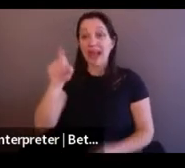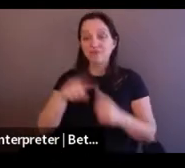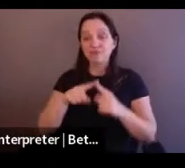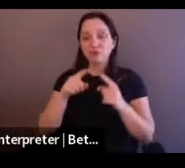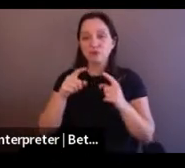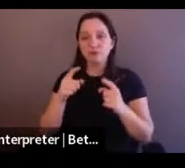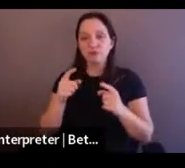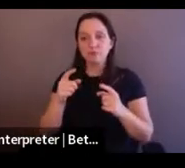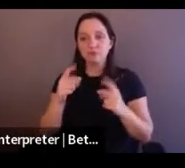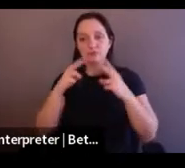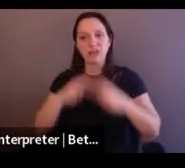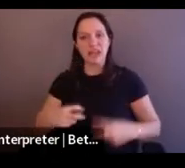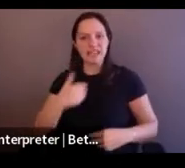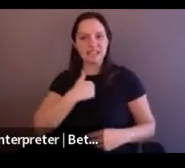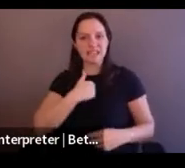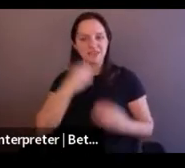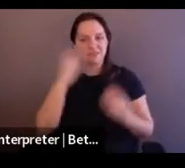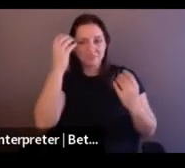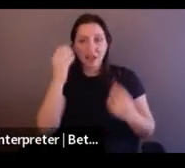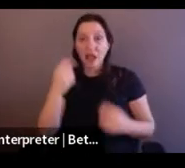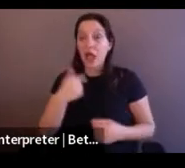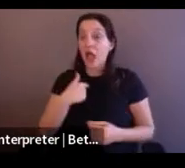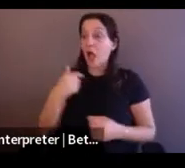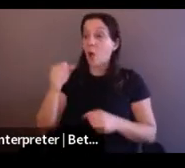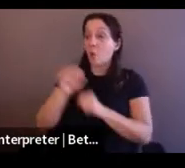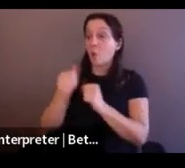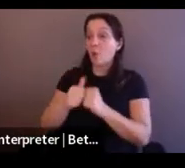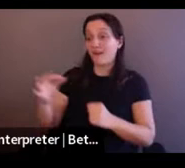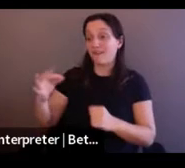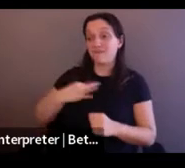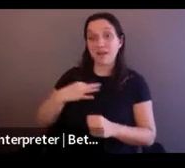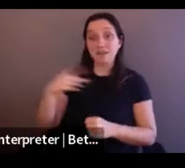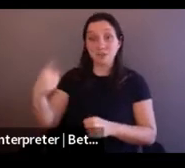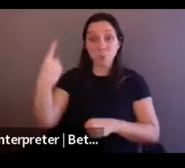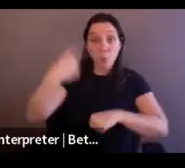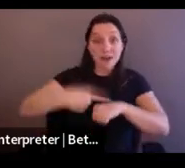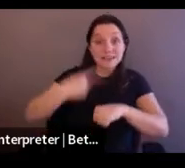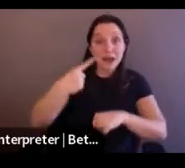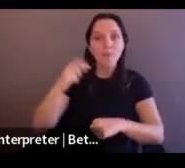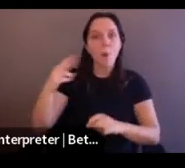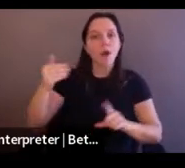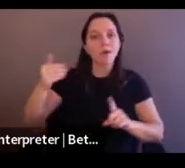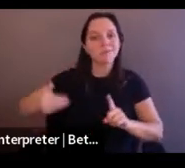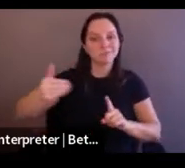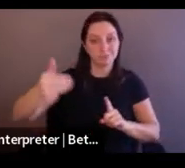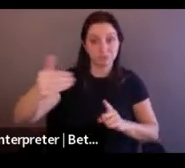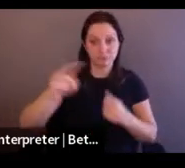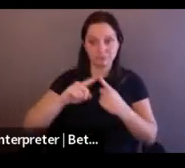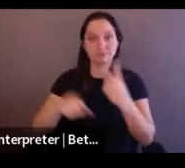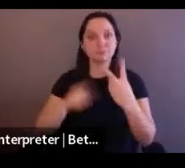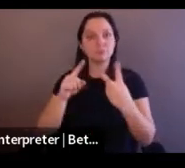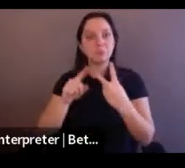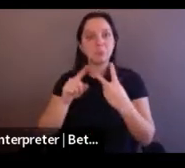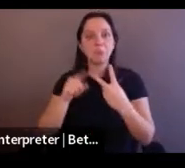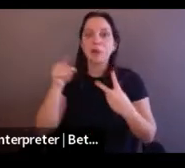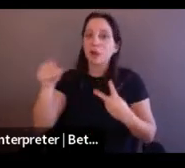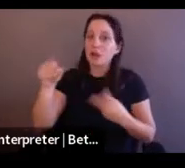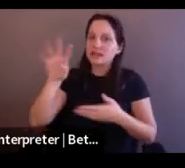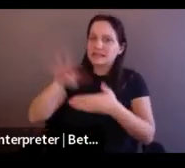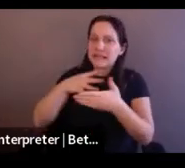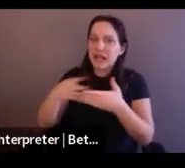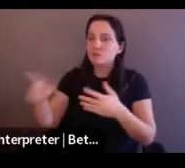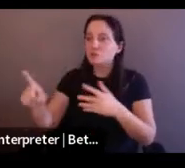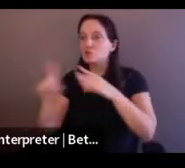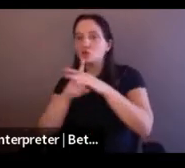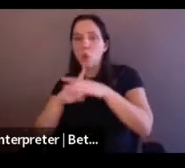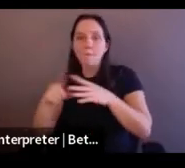engagement or is this an ongoing engagement? What is a potential schedule look like for a volunteer or a group of volunteers? And